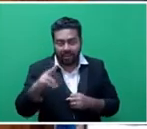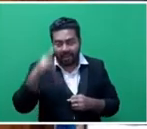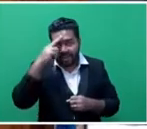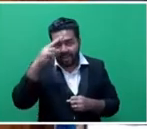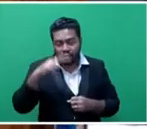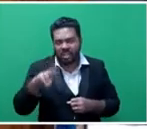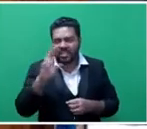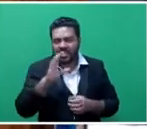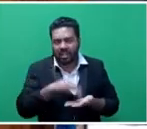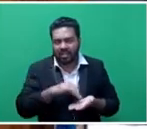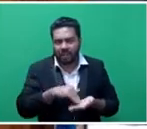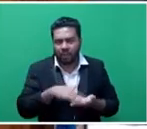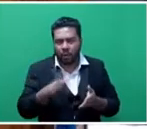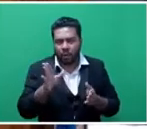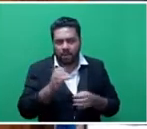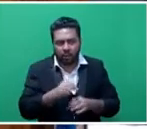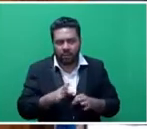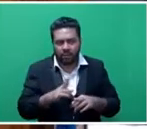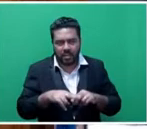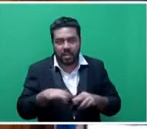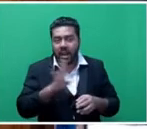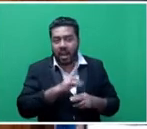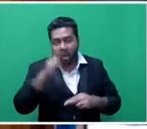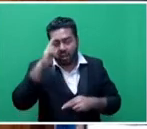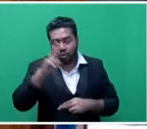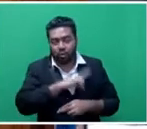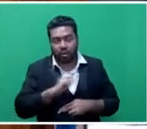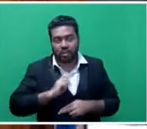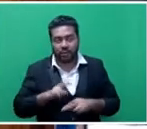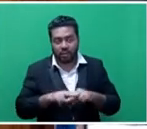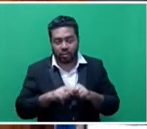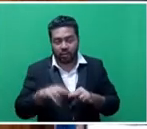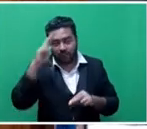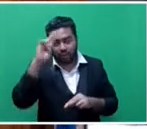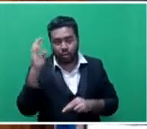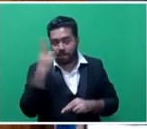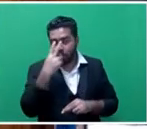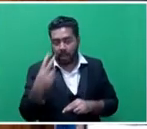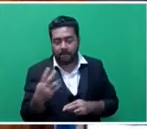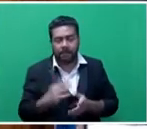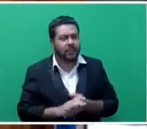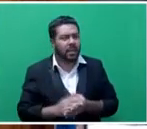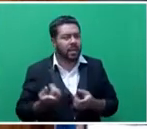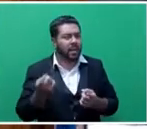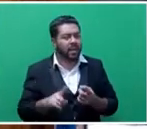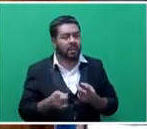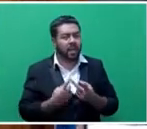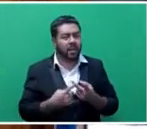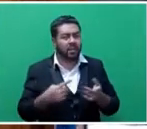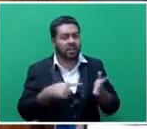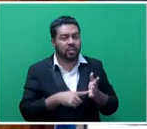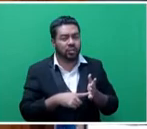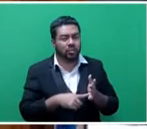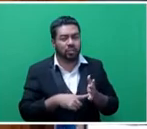of Microfinance, National Trust of Fiji, Fiji Museum, and the Tertiary Scholarship and Loans Board.